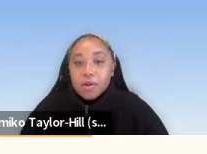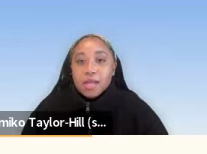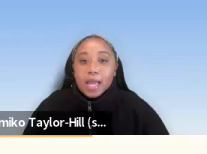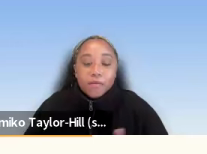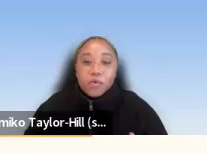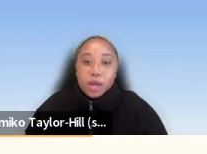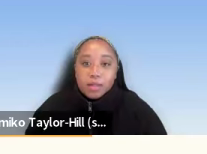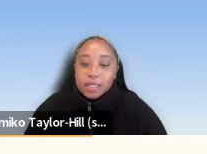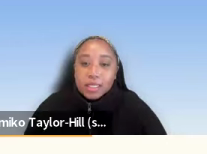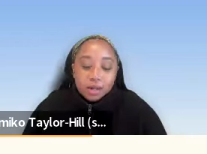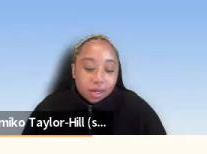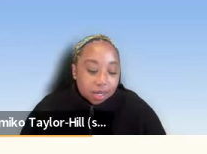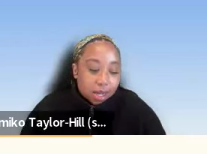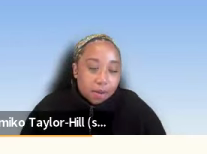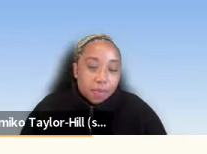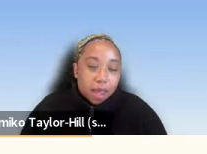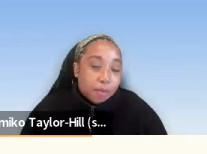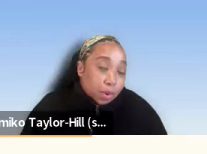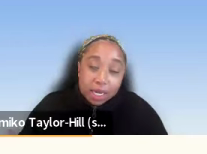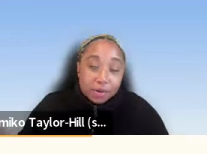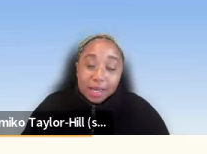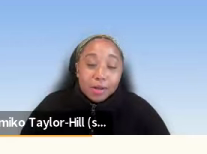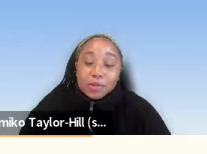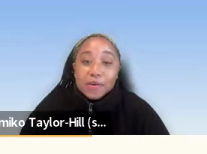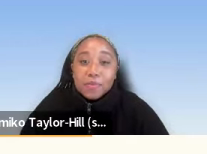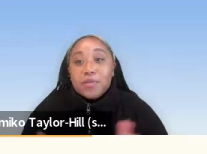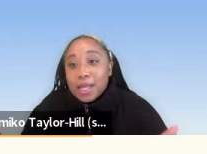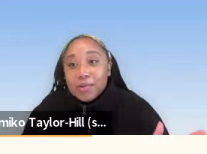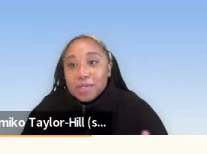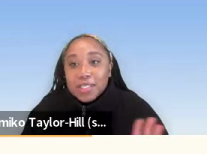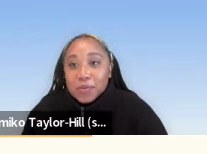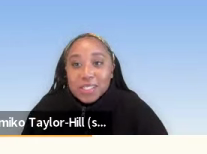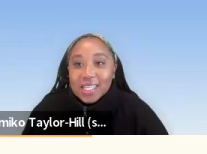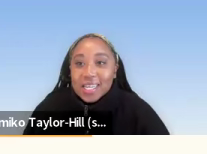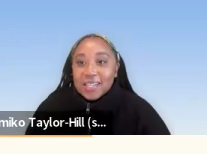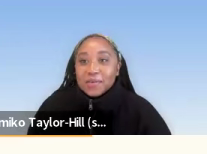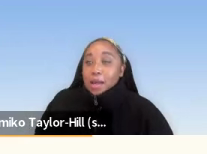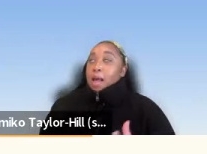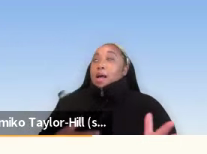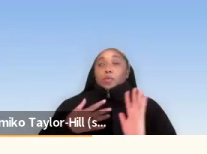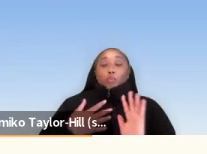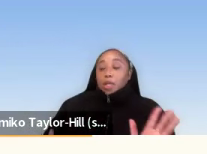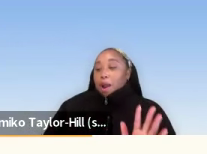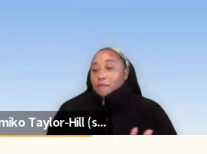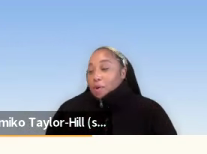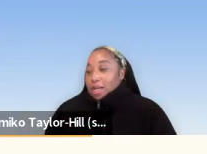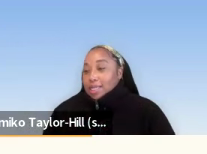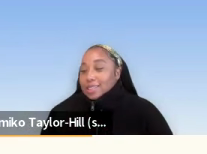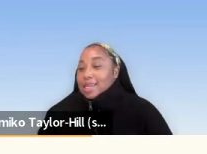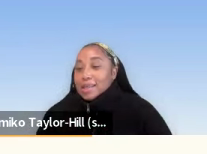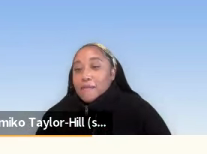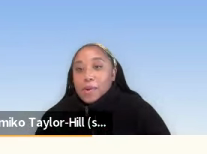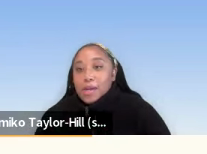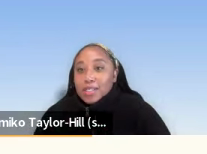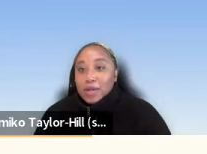at the table, and everyone else that's here, that I'm eager to also hear from. So thank you, Onisha. Just want to say thank you. That's a really powerful way to